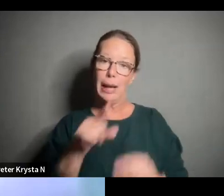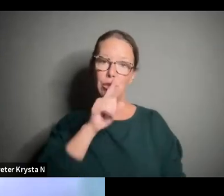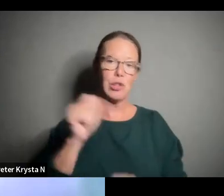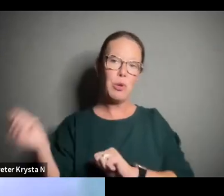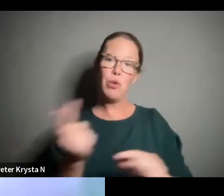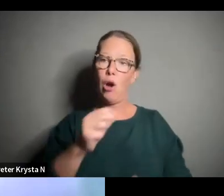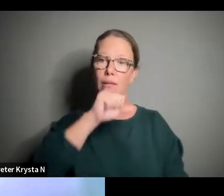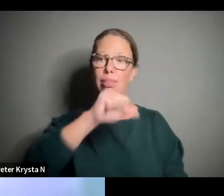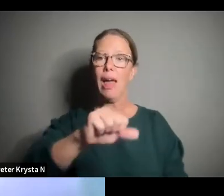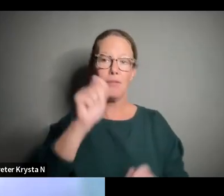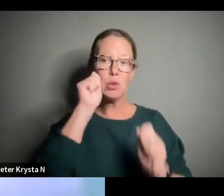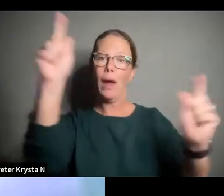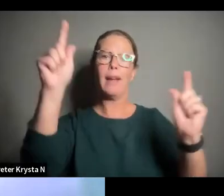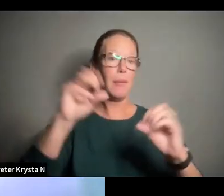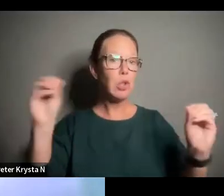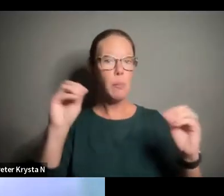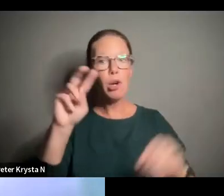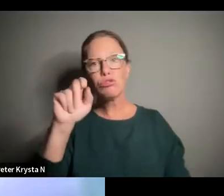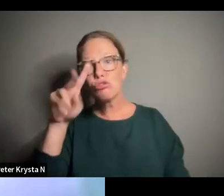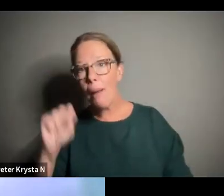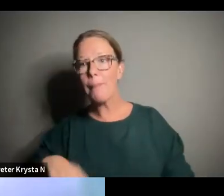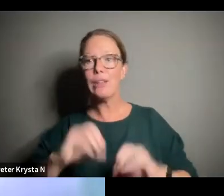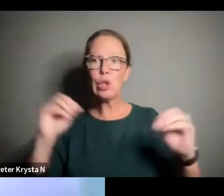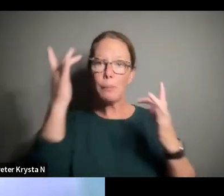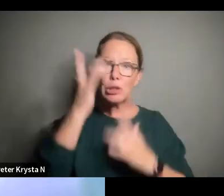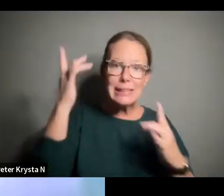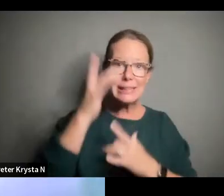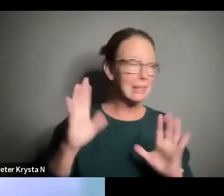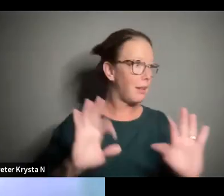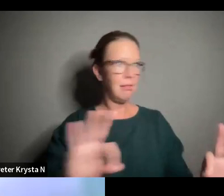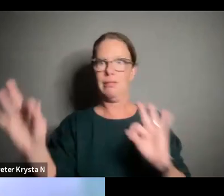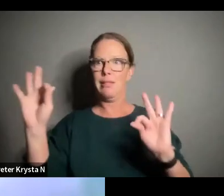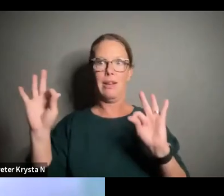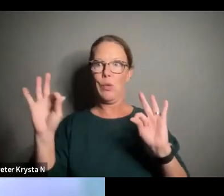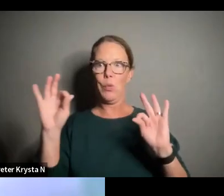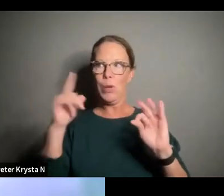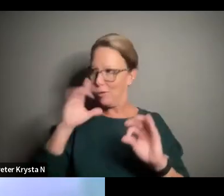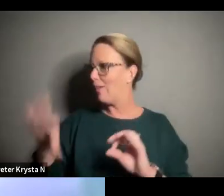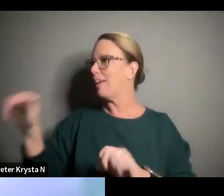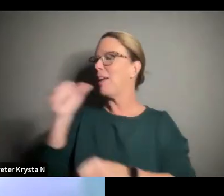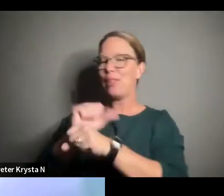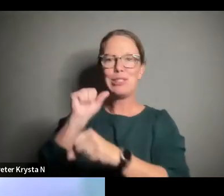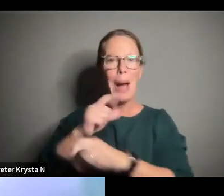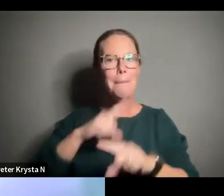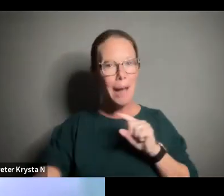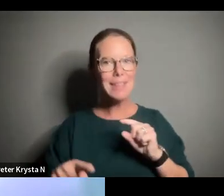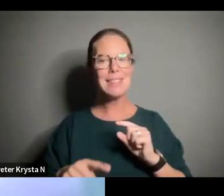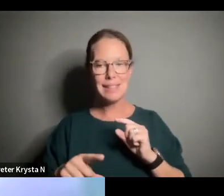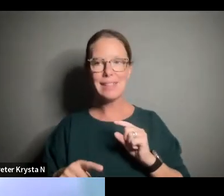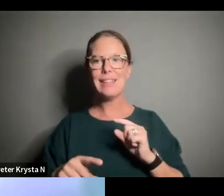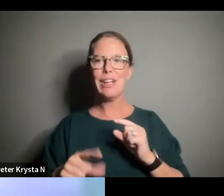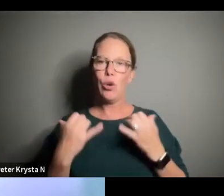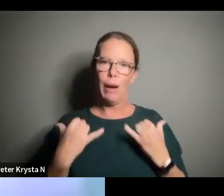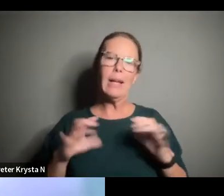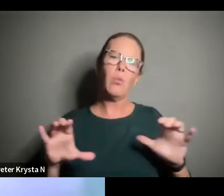one morning and there would be no more trauma, no more disease, and that would be just fine with us. We would go do something else. But in the meantime, we'll do what